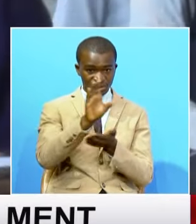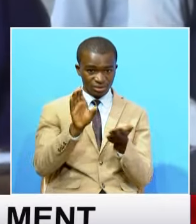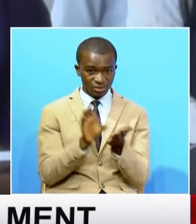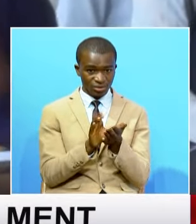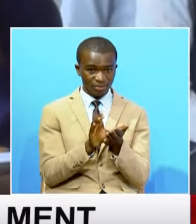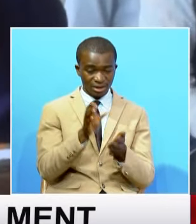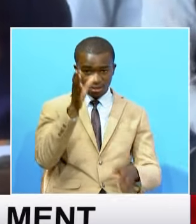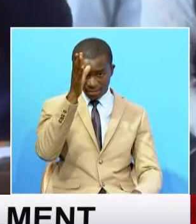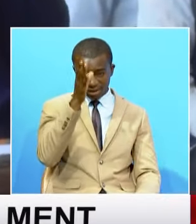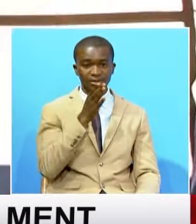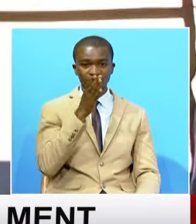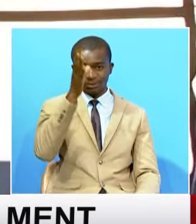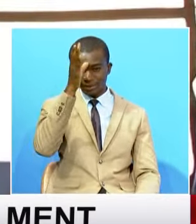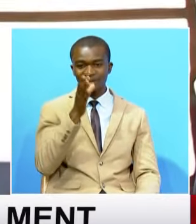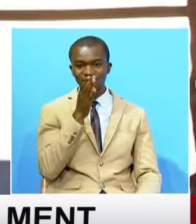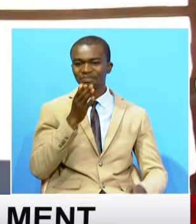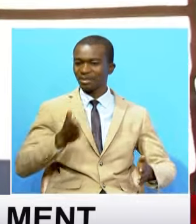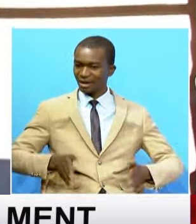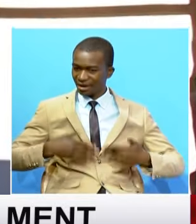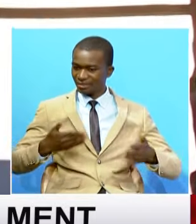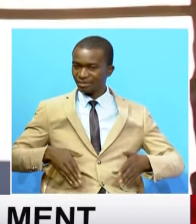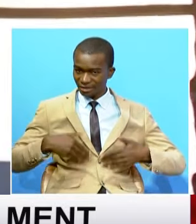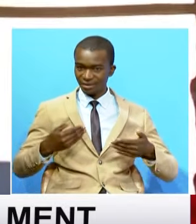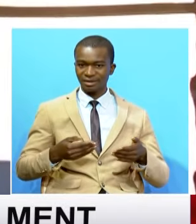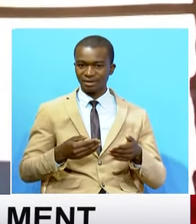the free education policy.